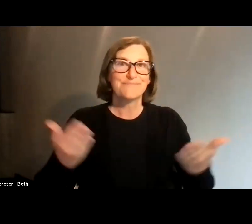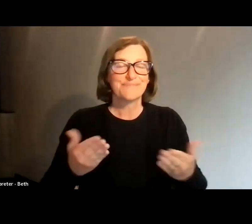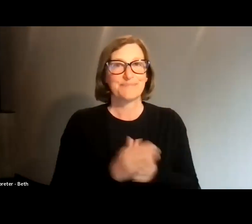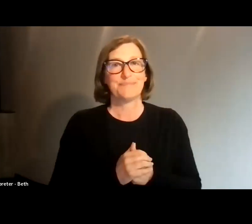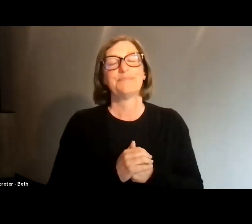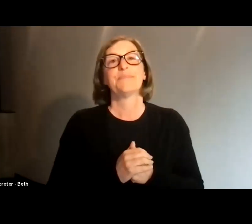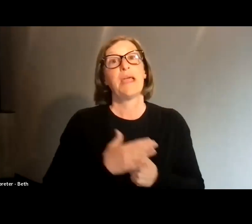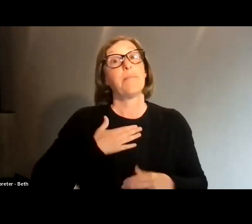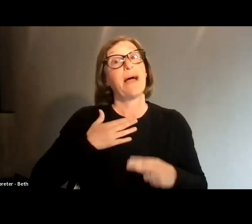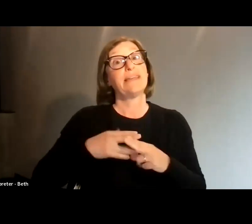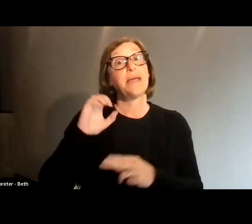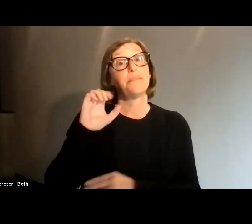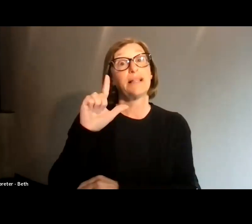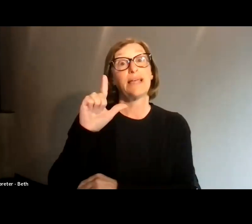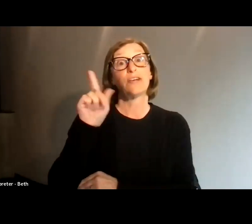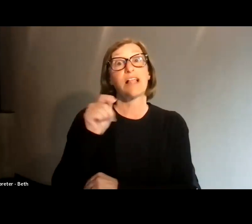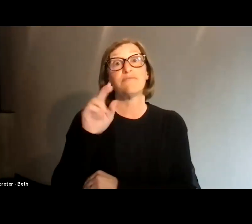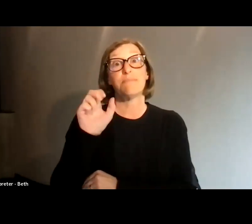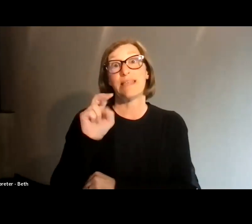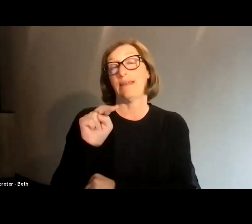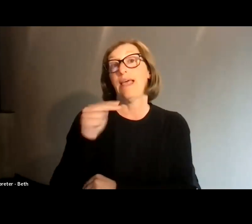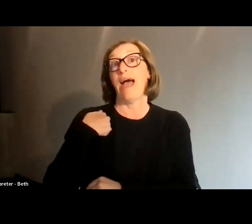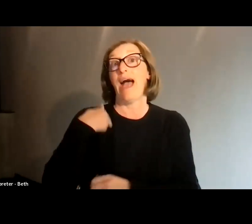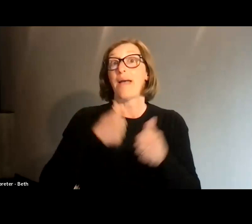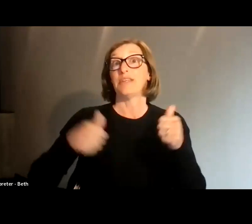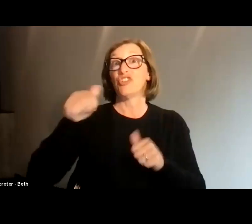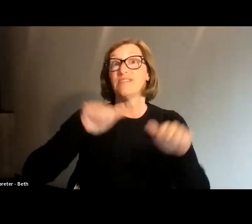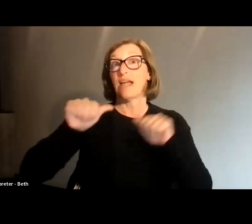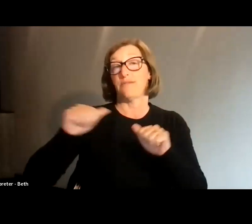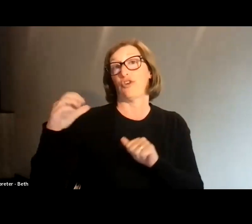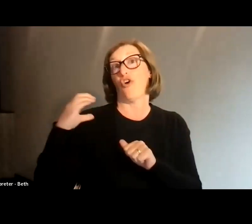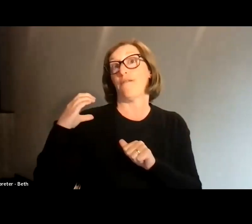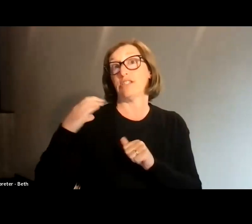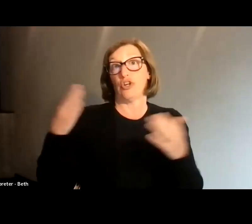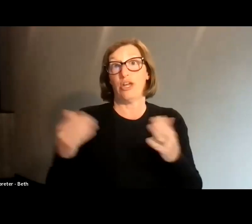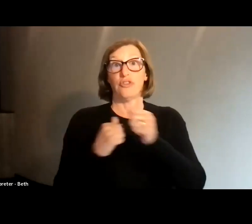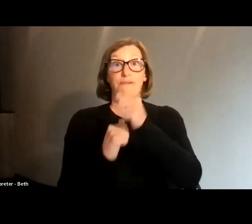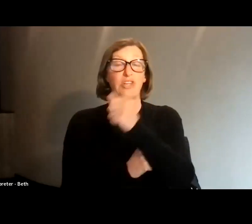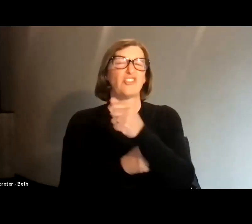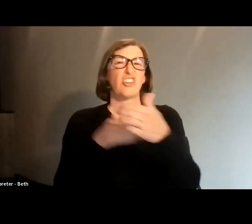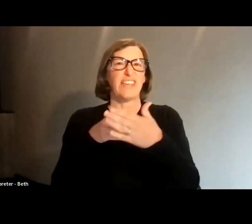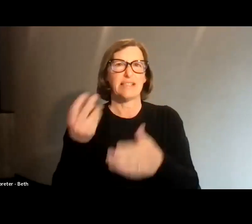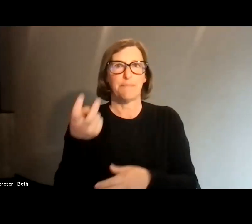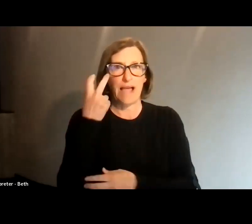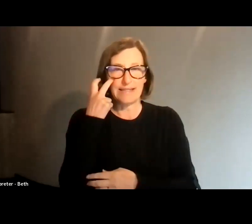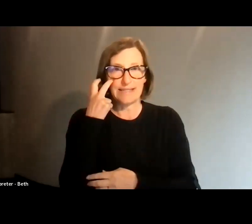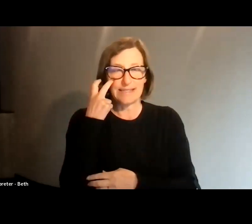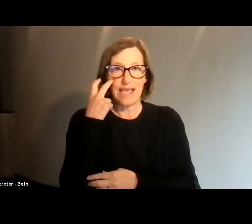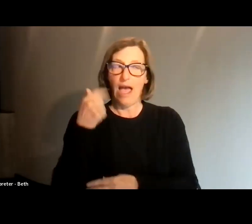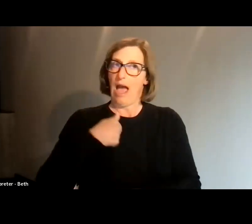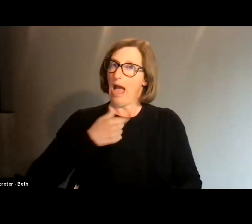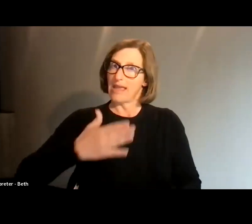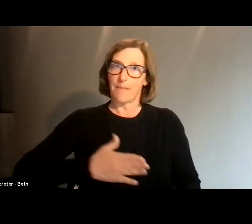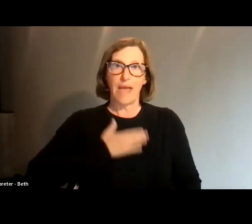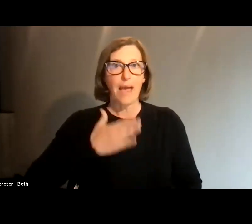mentioned, my name is Claire Gelfman, and I'm the Chief Scientific Officer here at the Foundation Fighting Blindness. And it is a real pleasure to